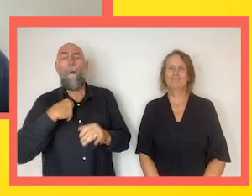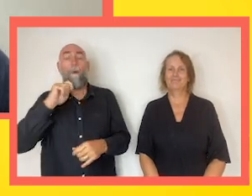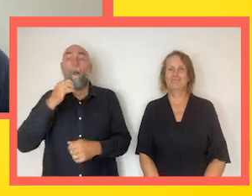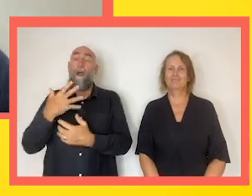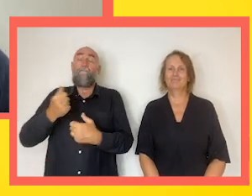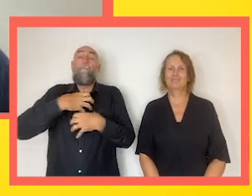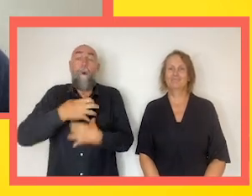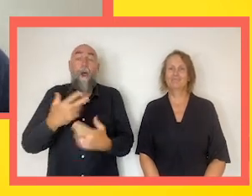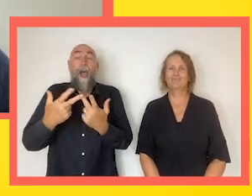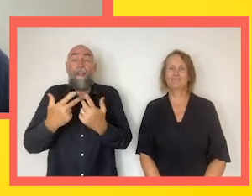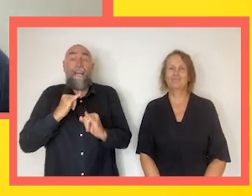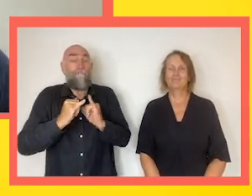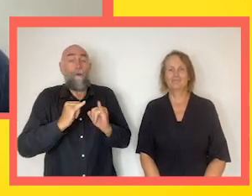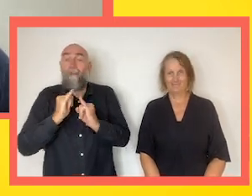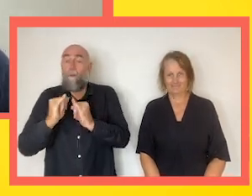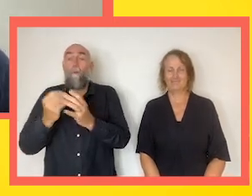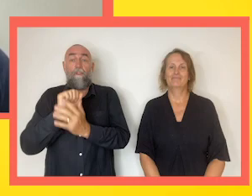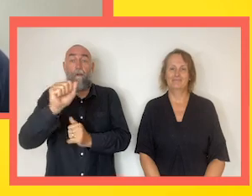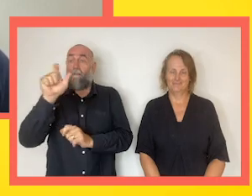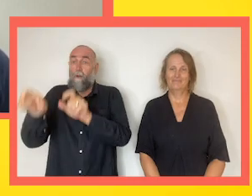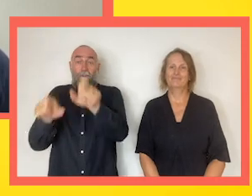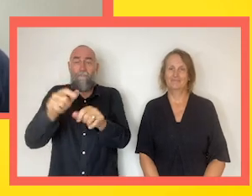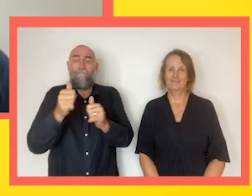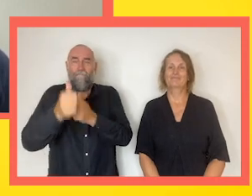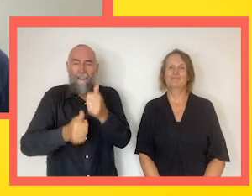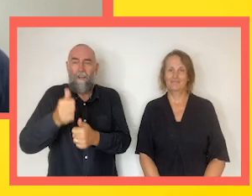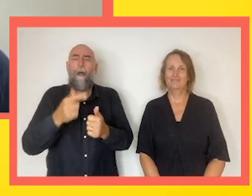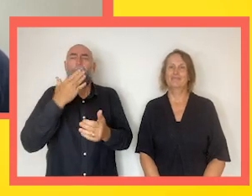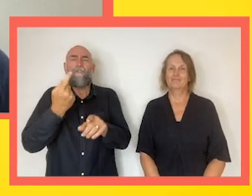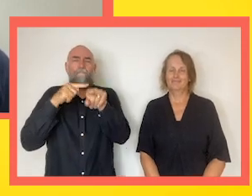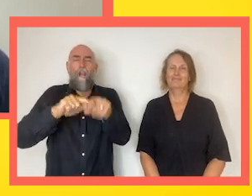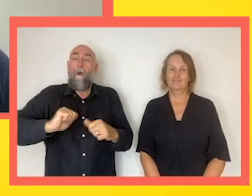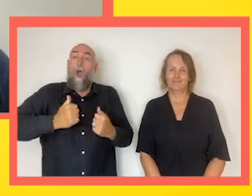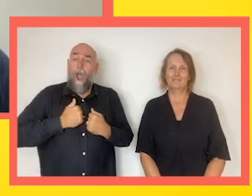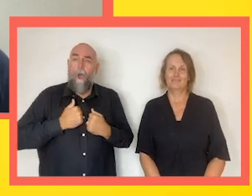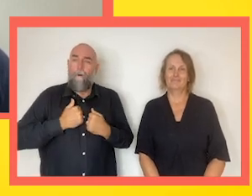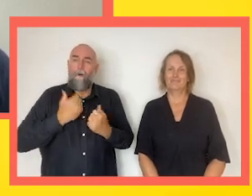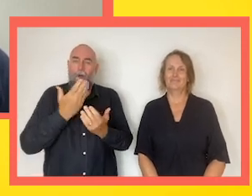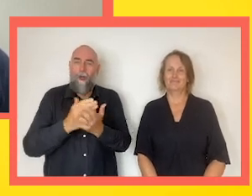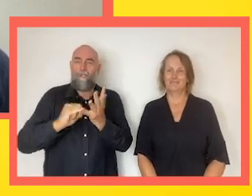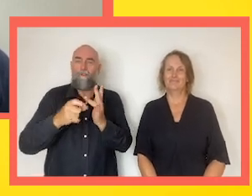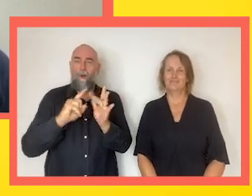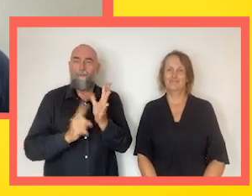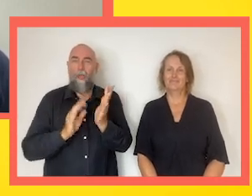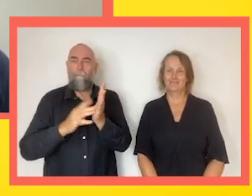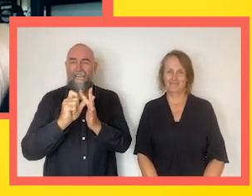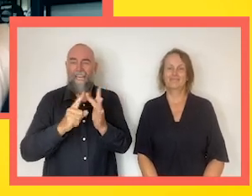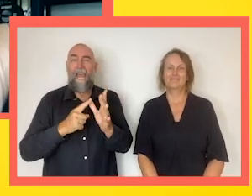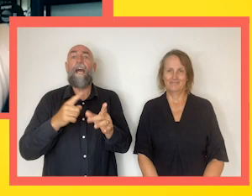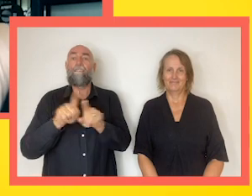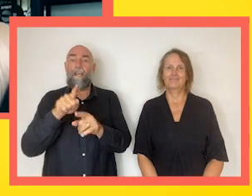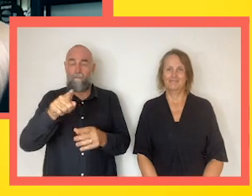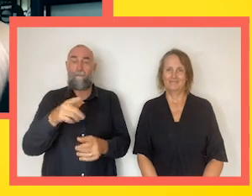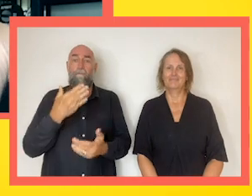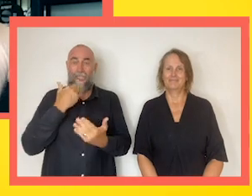with your favourite athletes. So make sure you follow You Little Ripper on social media and wherever you get your podcasts. And we'd also